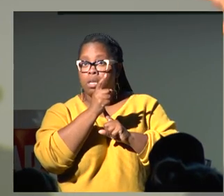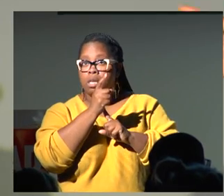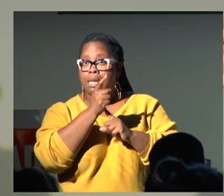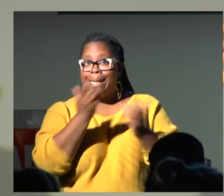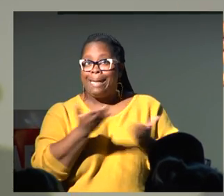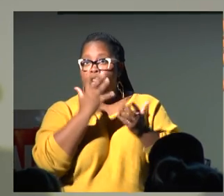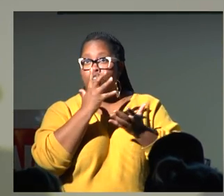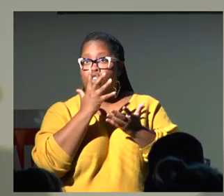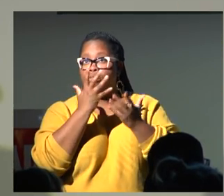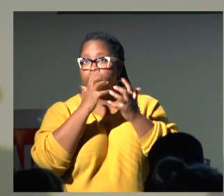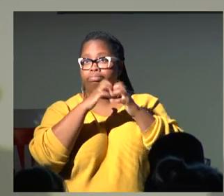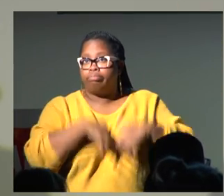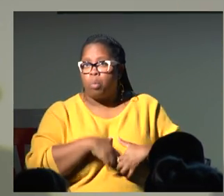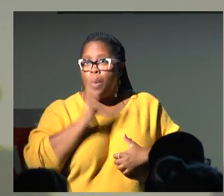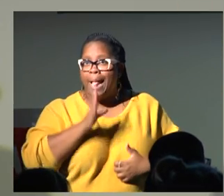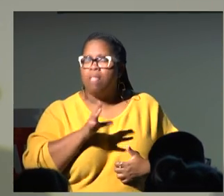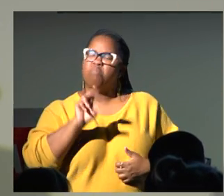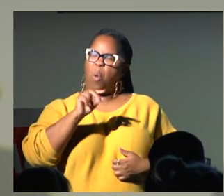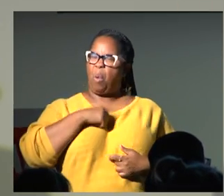I do believe right, that. Right. But,